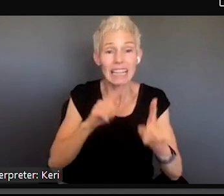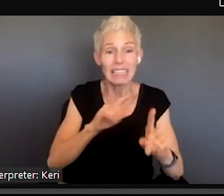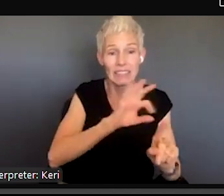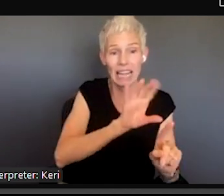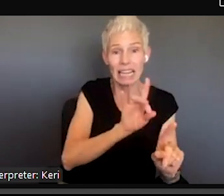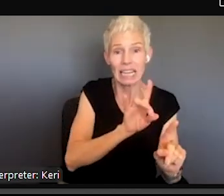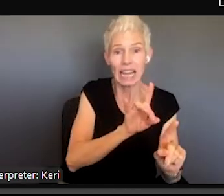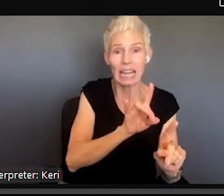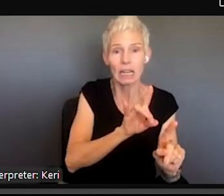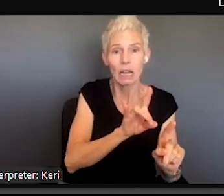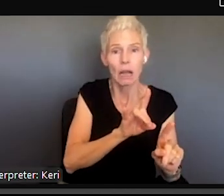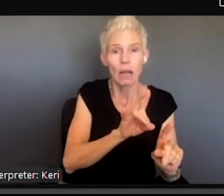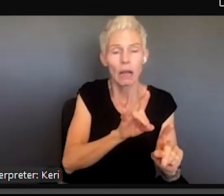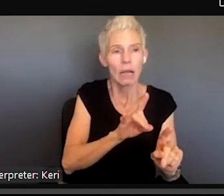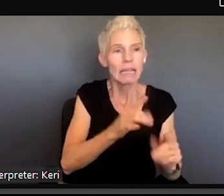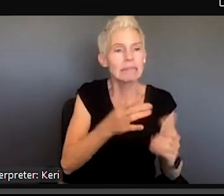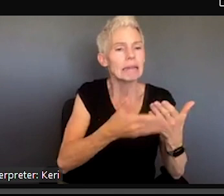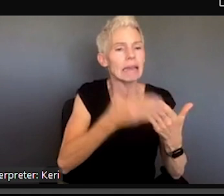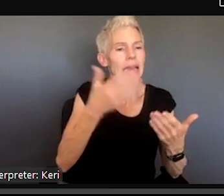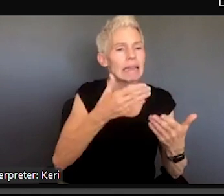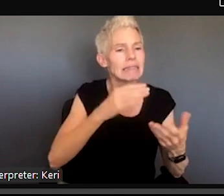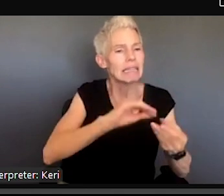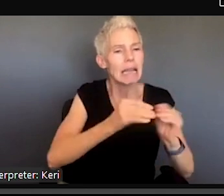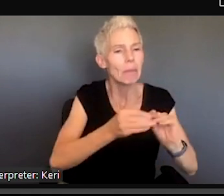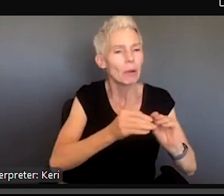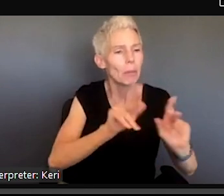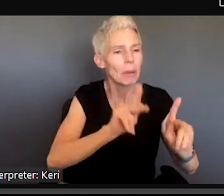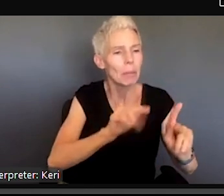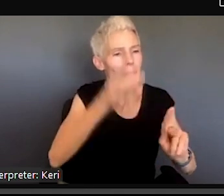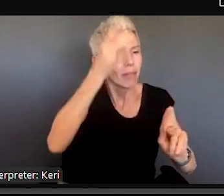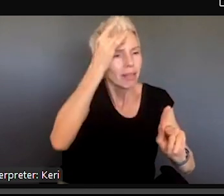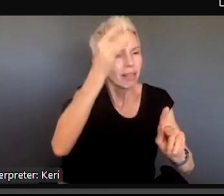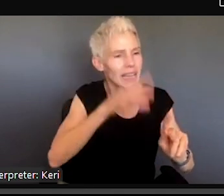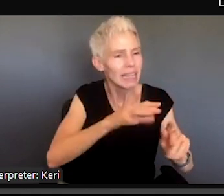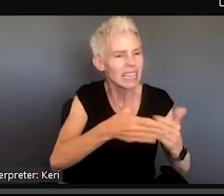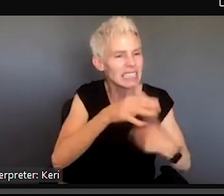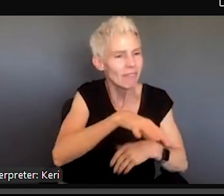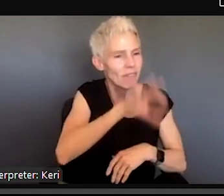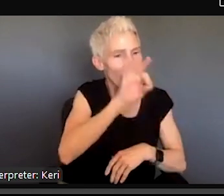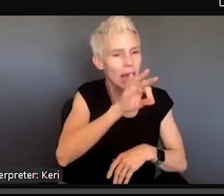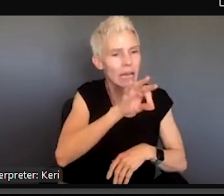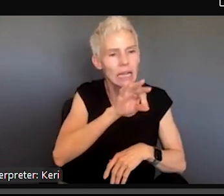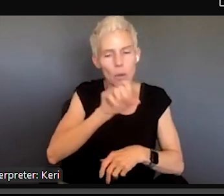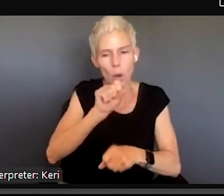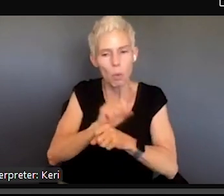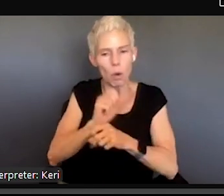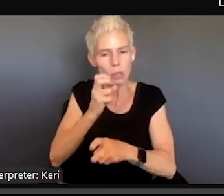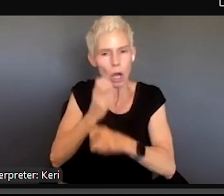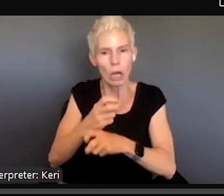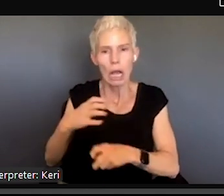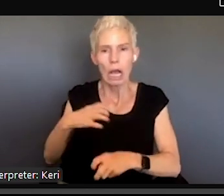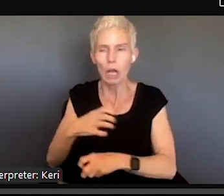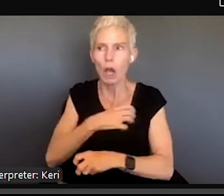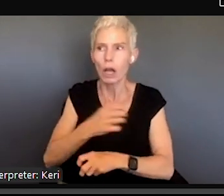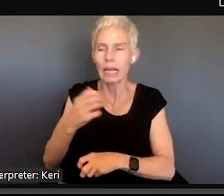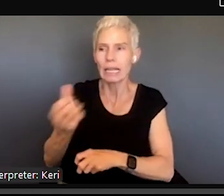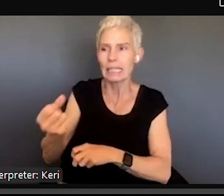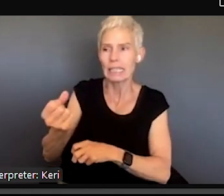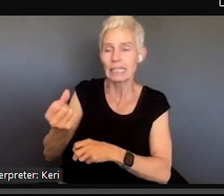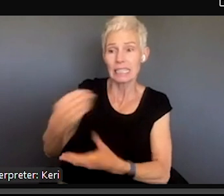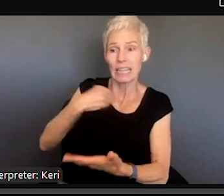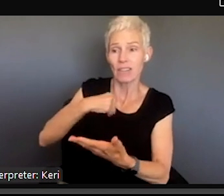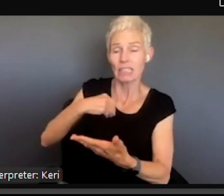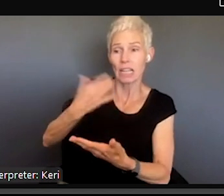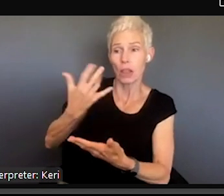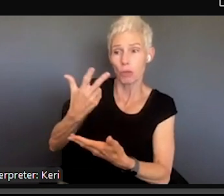is just because it's finally an easy number that anybody can find. So we worked hard. We didn't have Congress giving us a 3-digit number, but we worked really hard